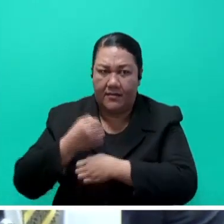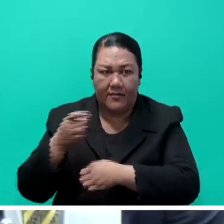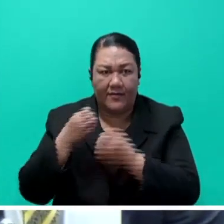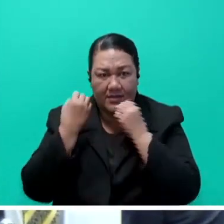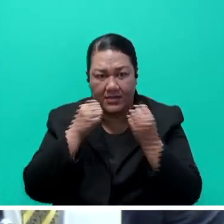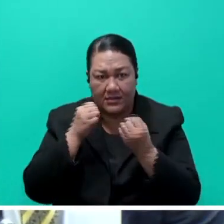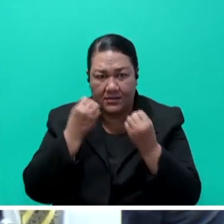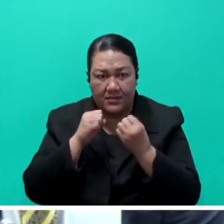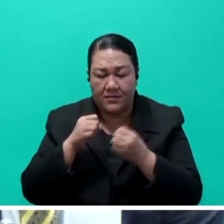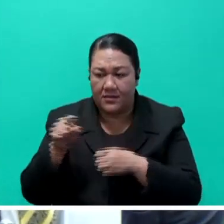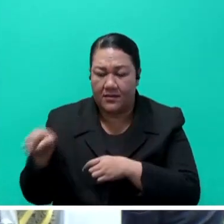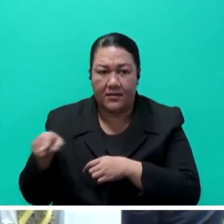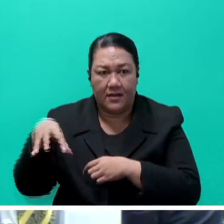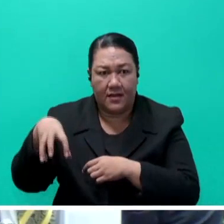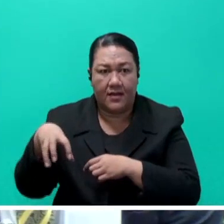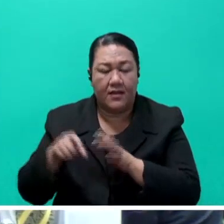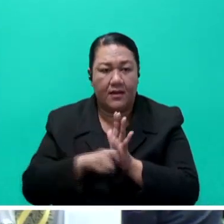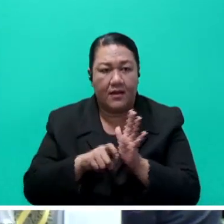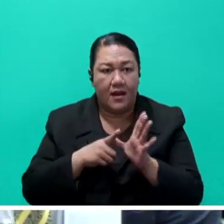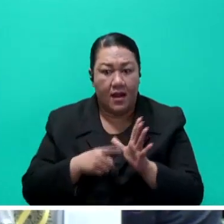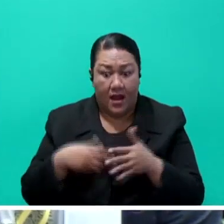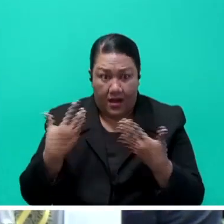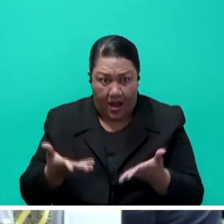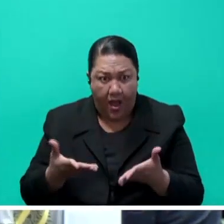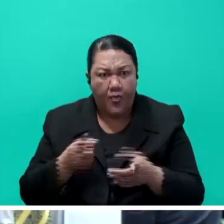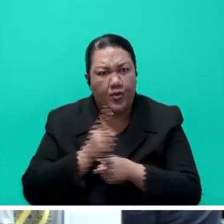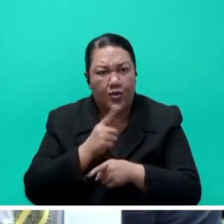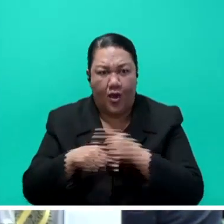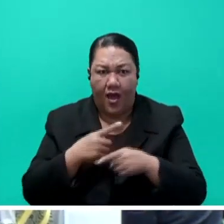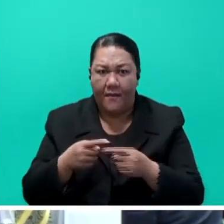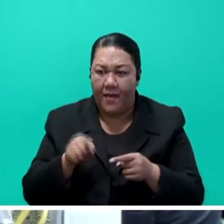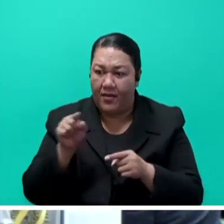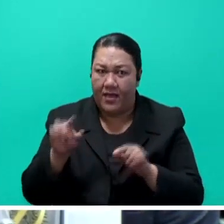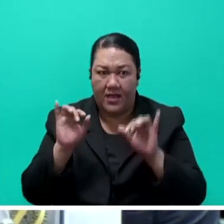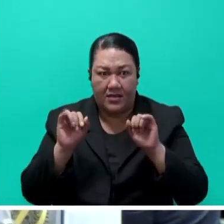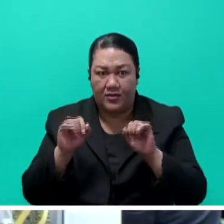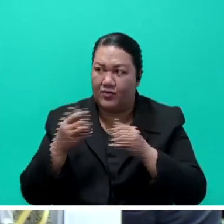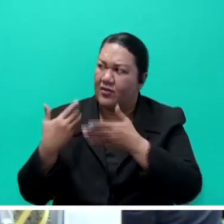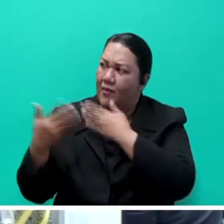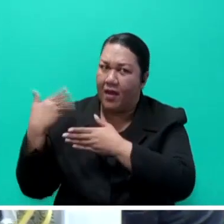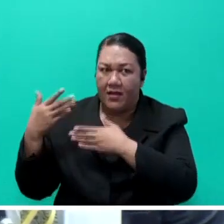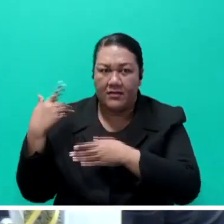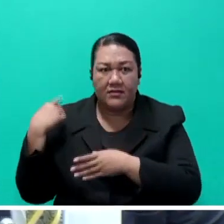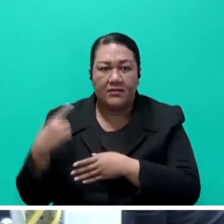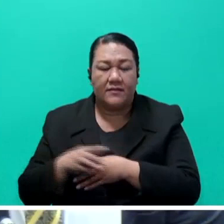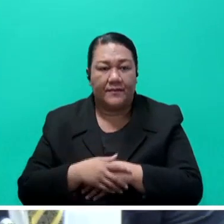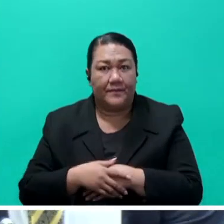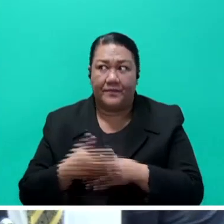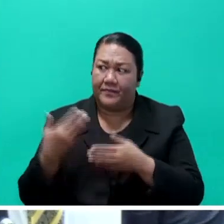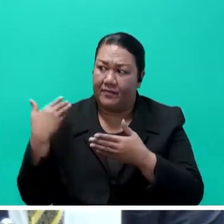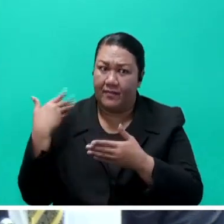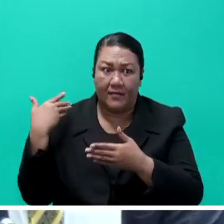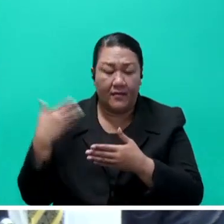we now with the legacy issues of the past to deal with this. Yes. During the prime days of the sugar industry, with